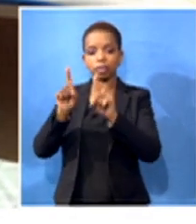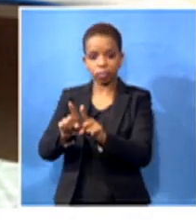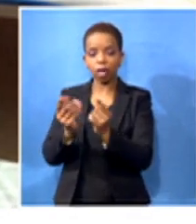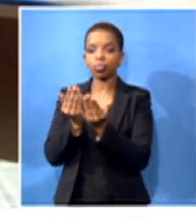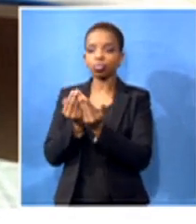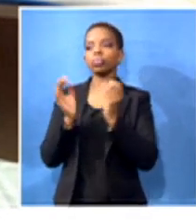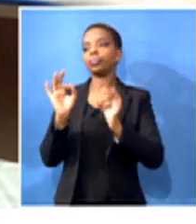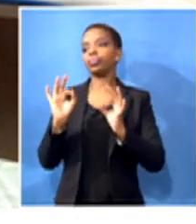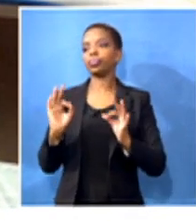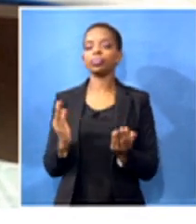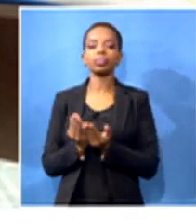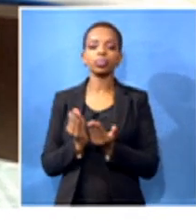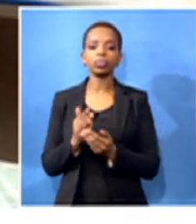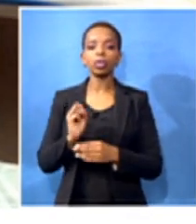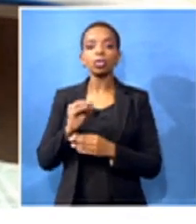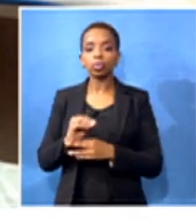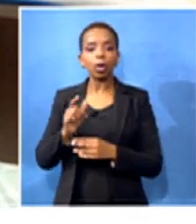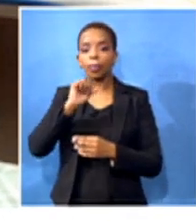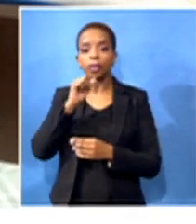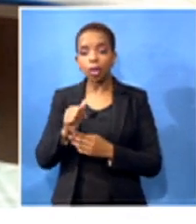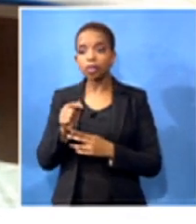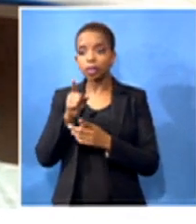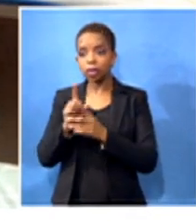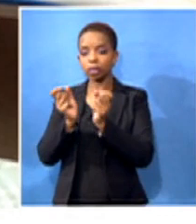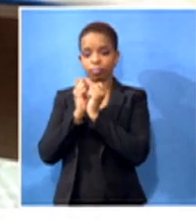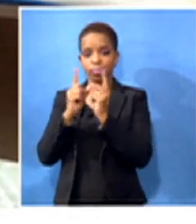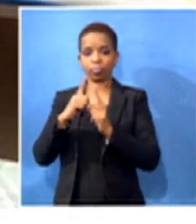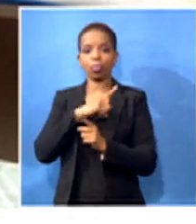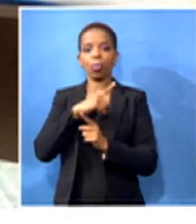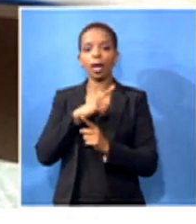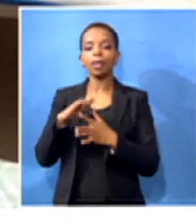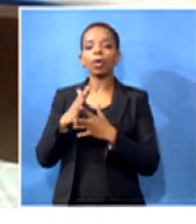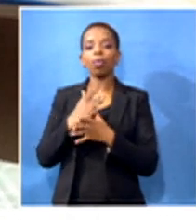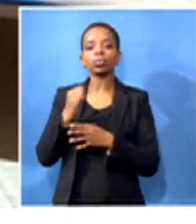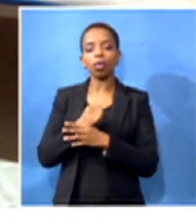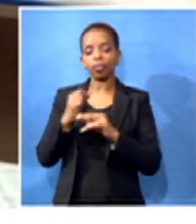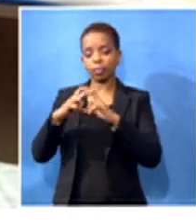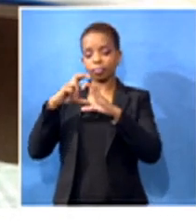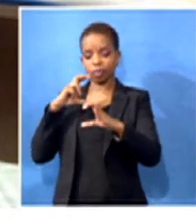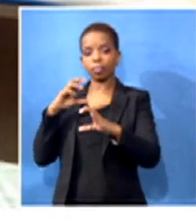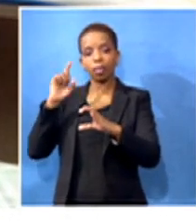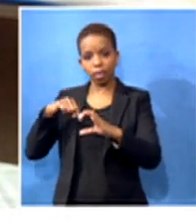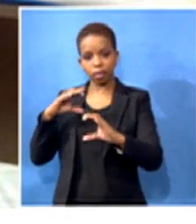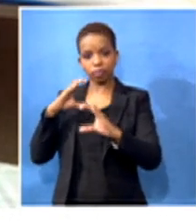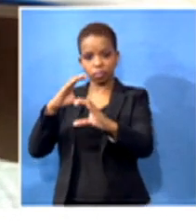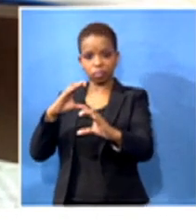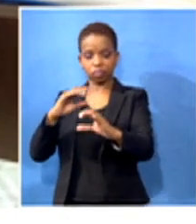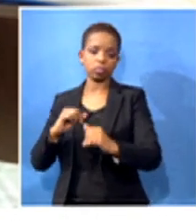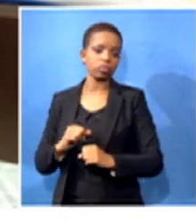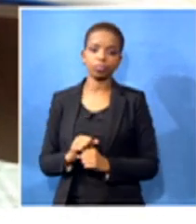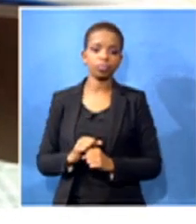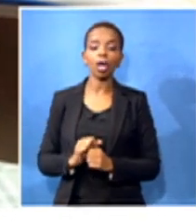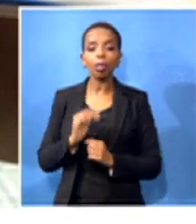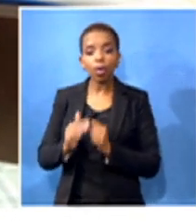had to benefit from the program of mobile classrooms. And that process of repairing windows, of repairing doors,